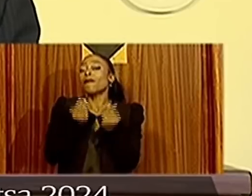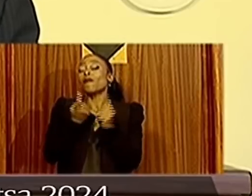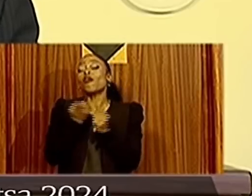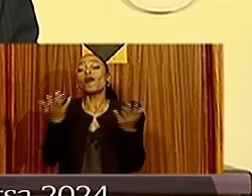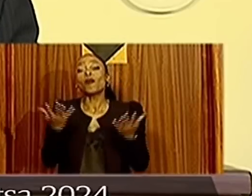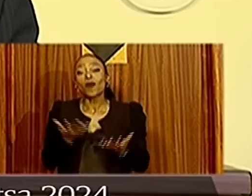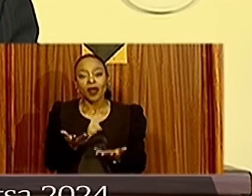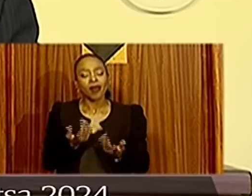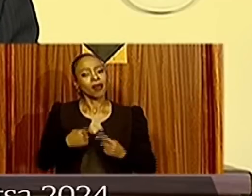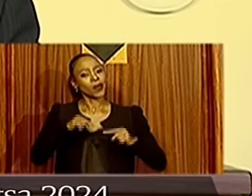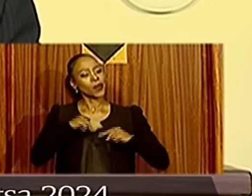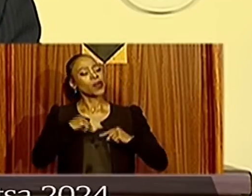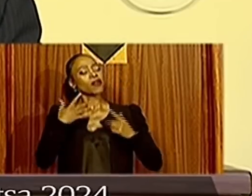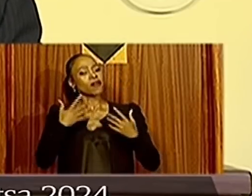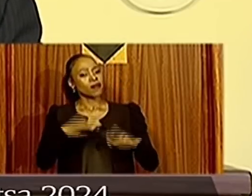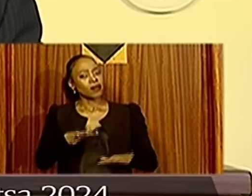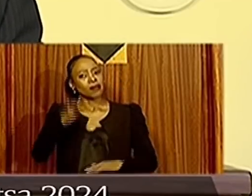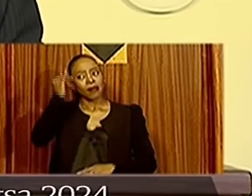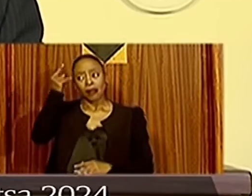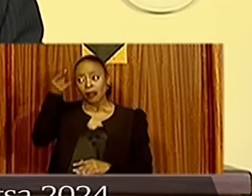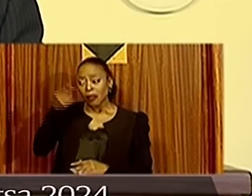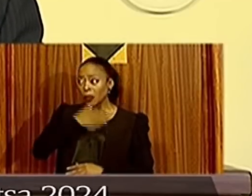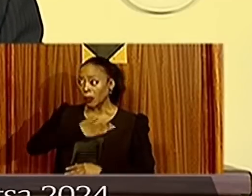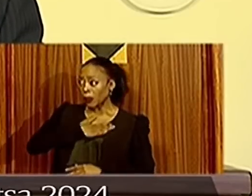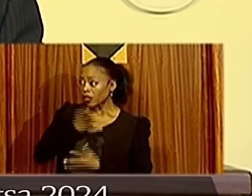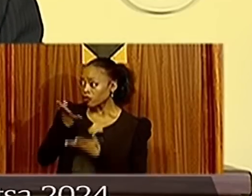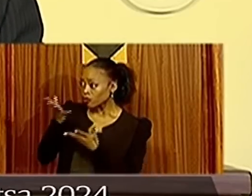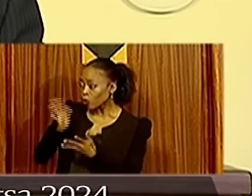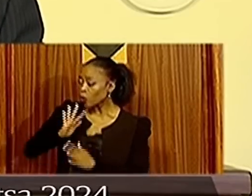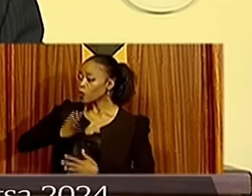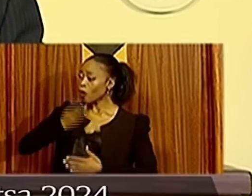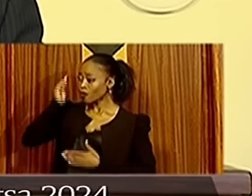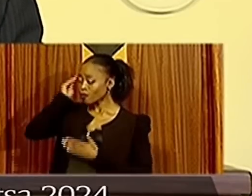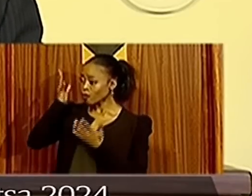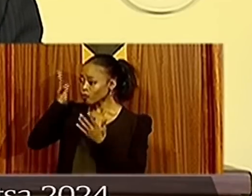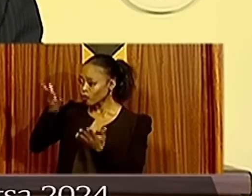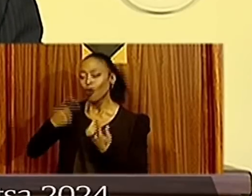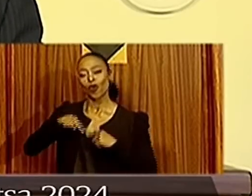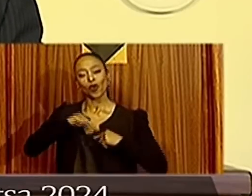has drawn on the views and the wishes of the people of South Africa.